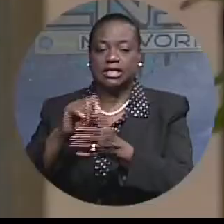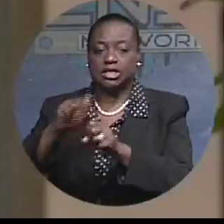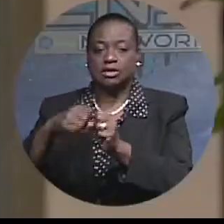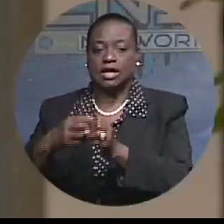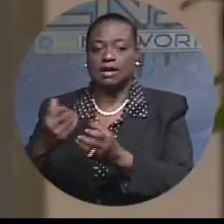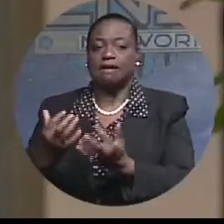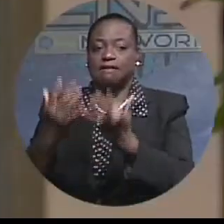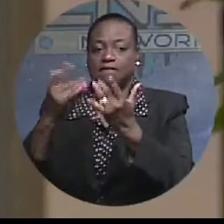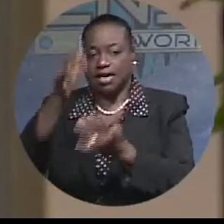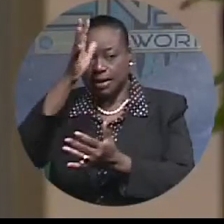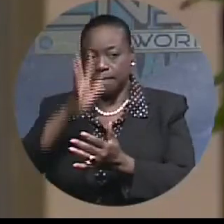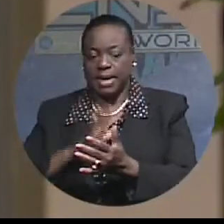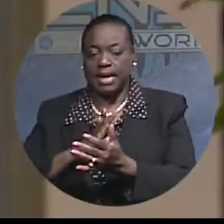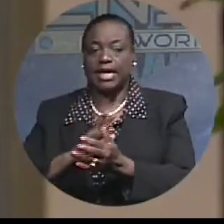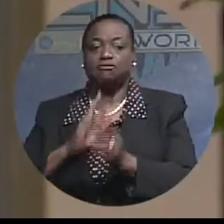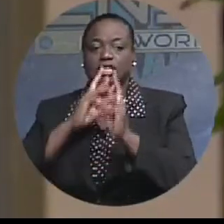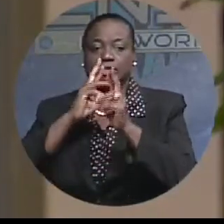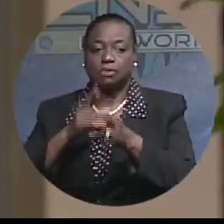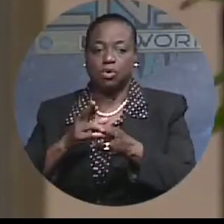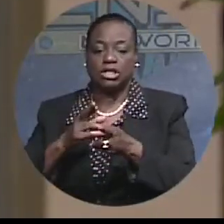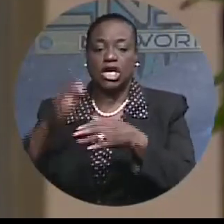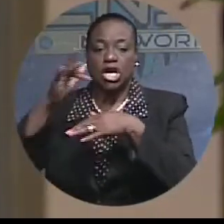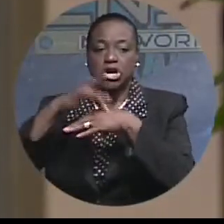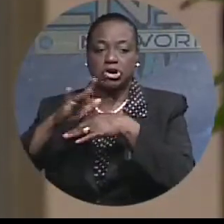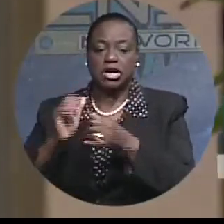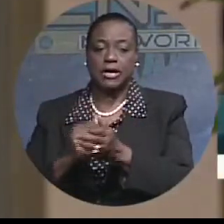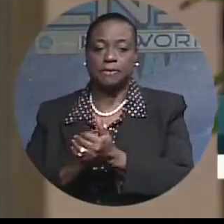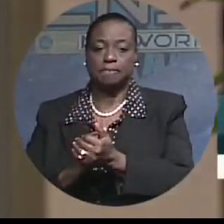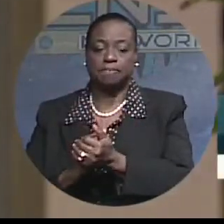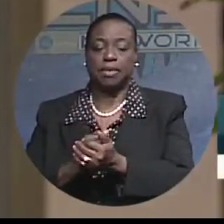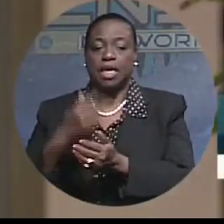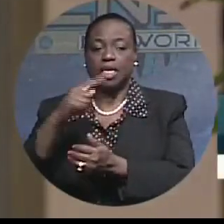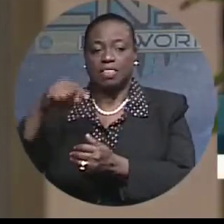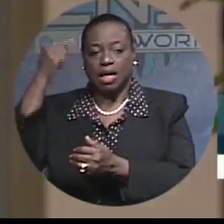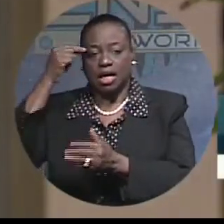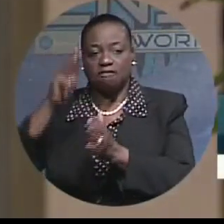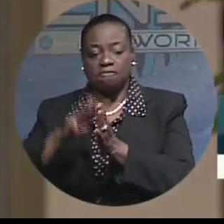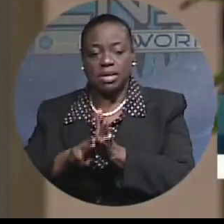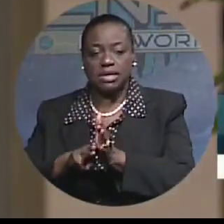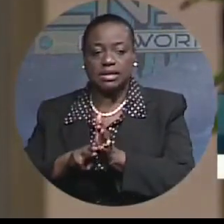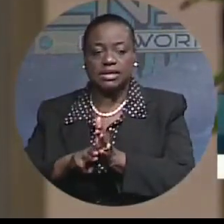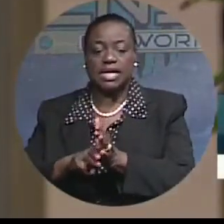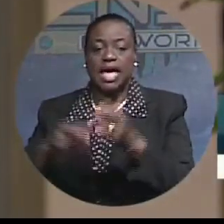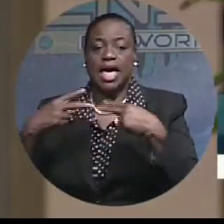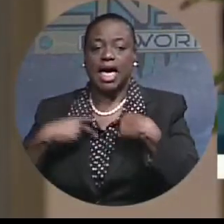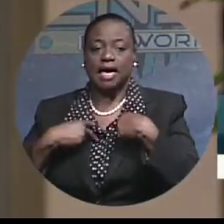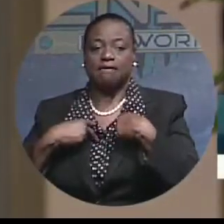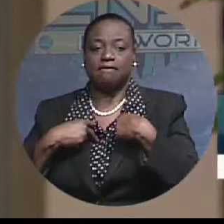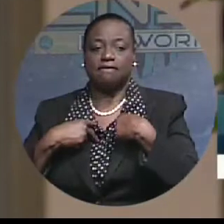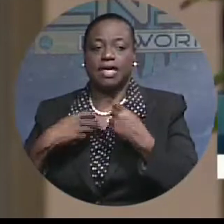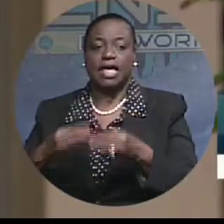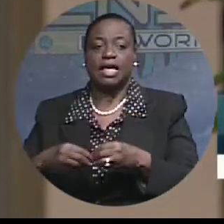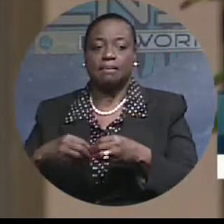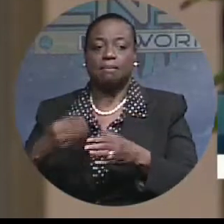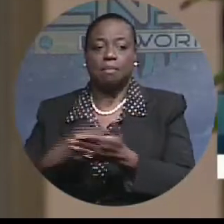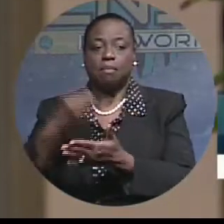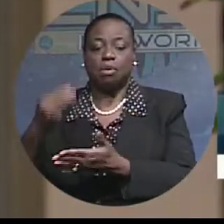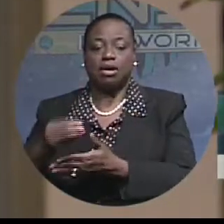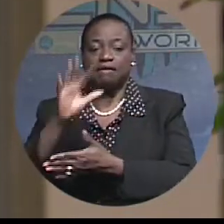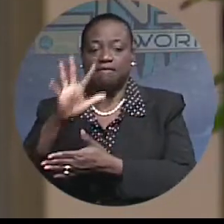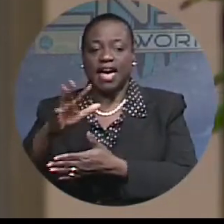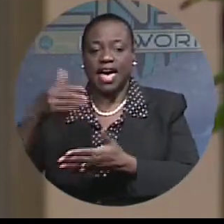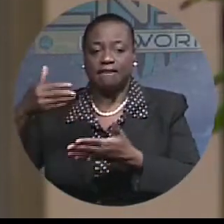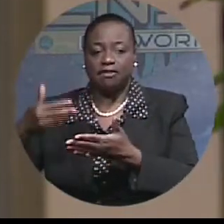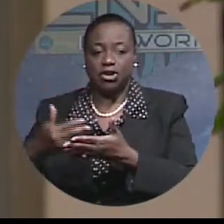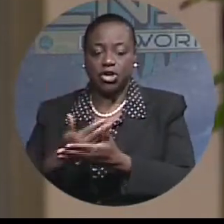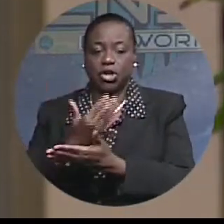fashion. On our promise, the government has to deliver five new state-of-the-art fire